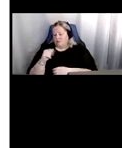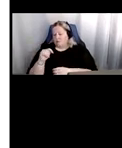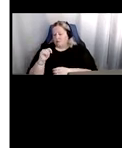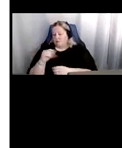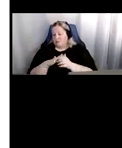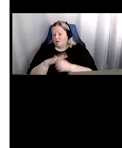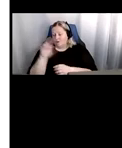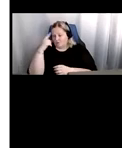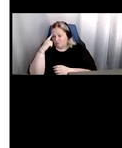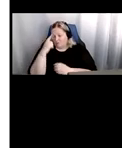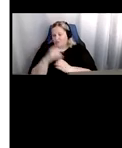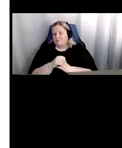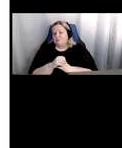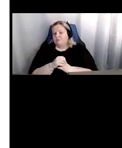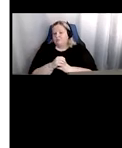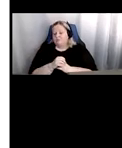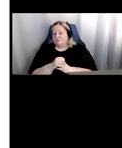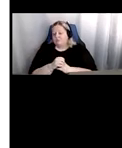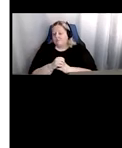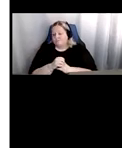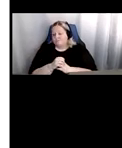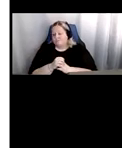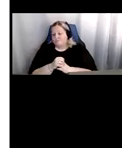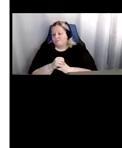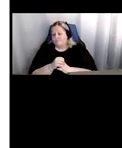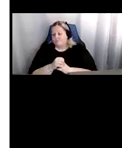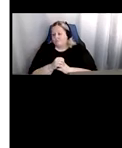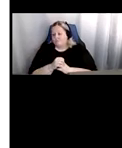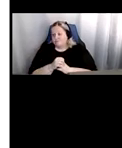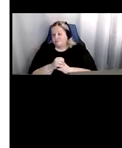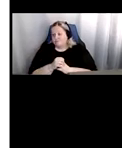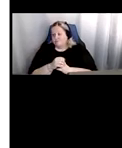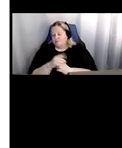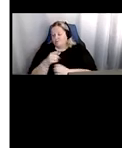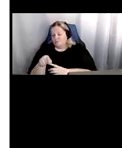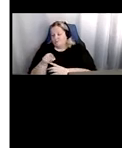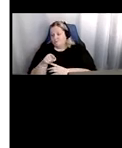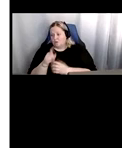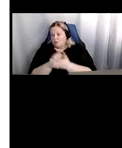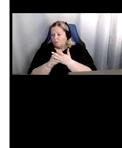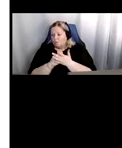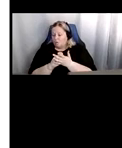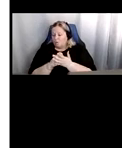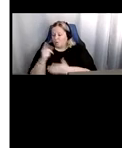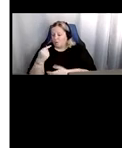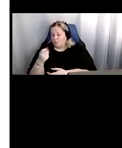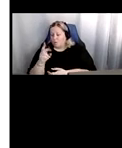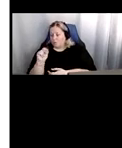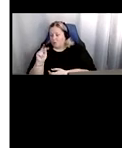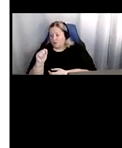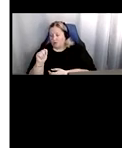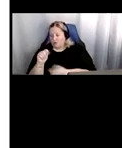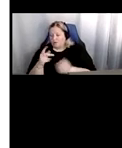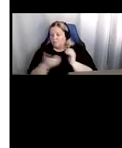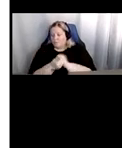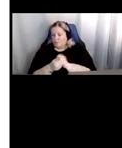the Aging and Disability Resource Center. And so they actually wrote a grant for some of the CARES money, and they partnered with us